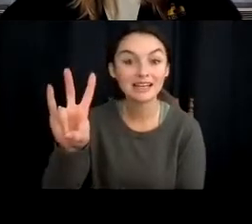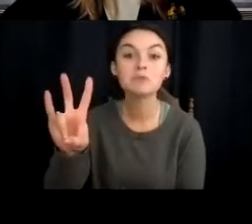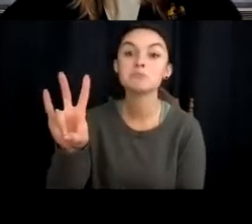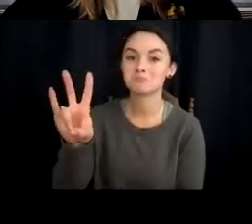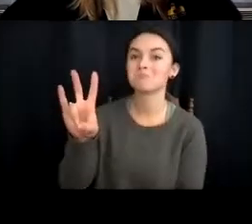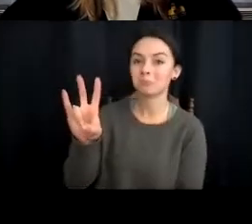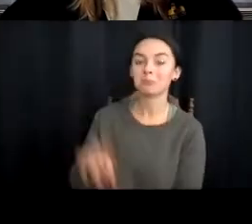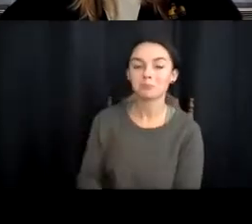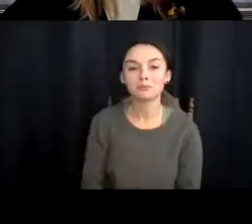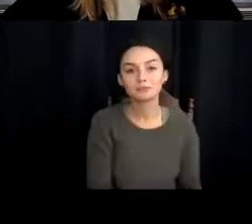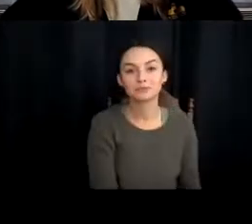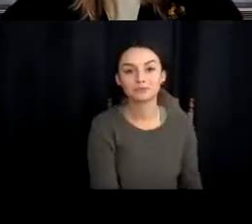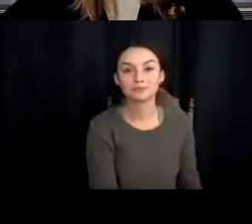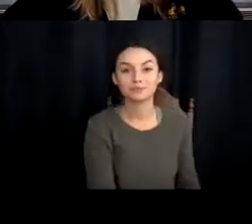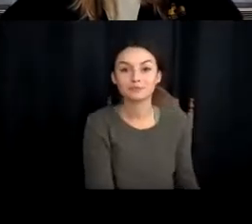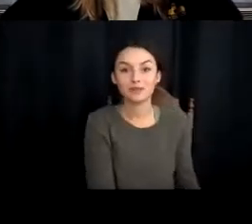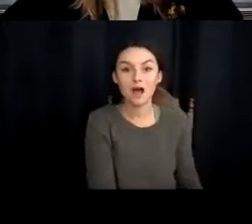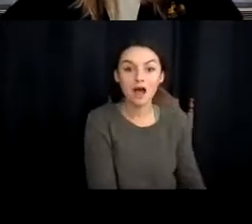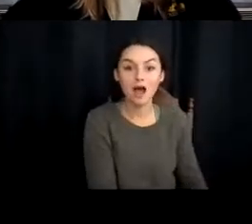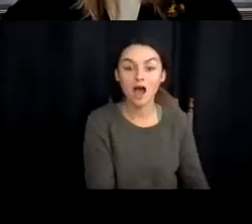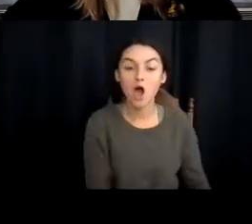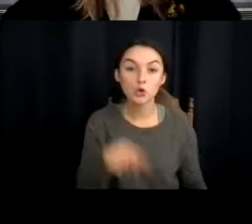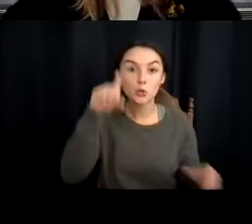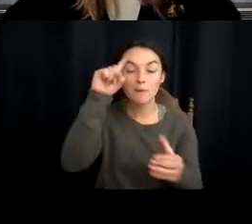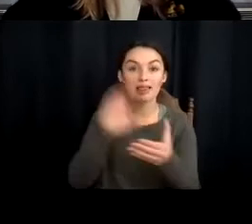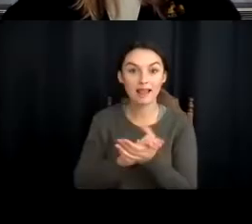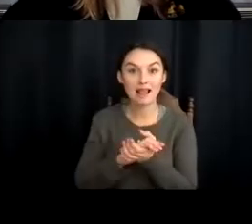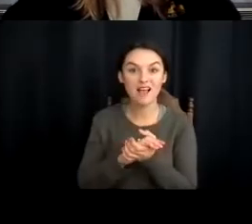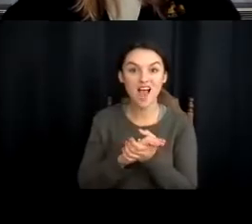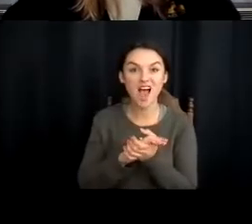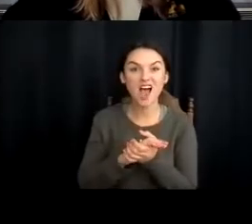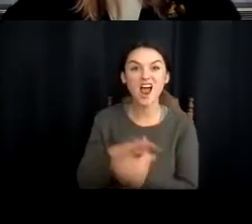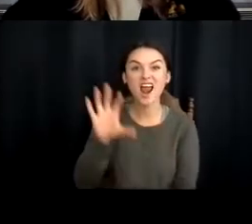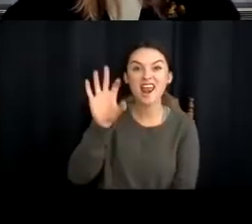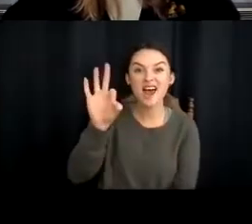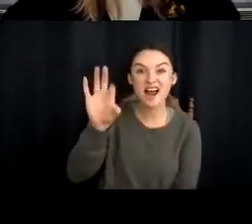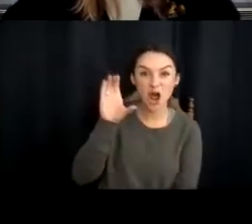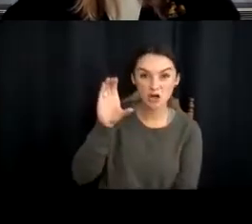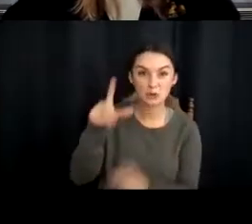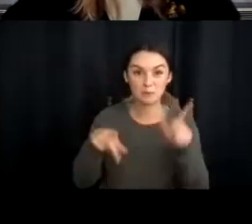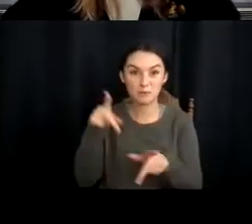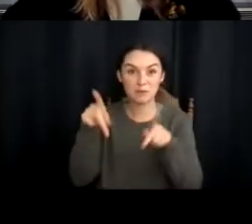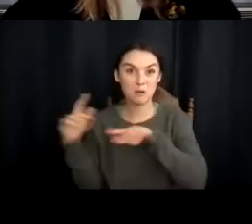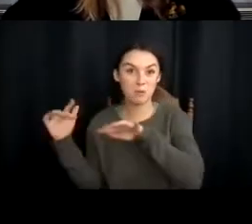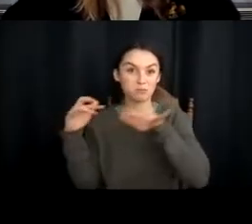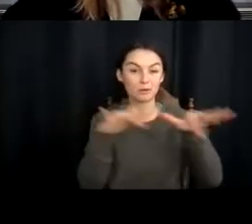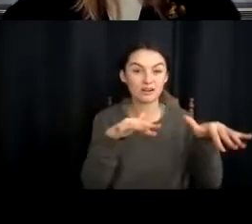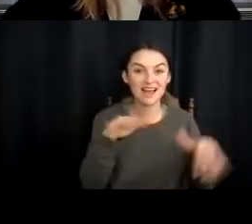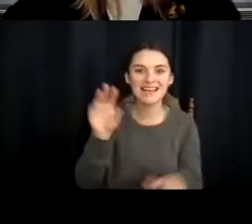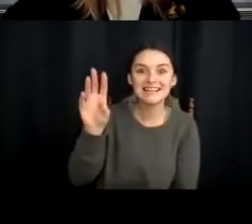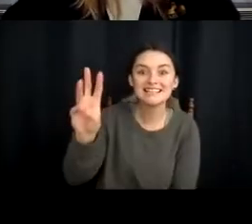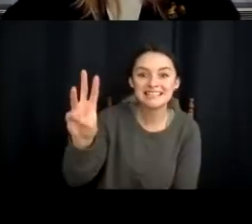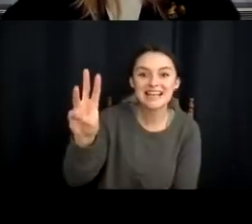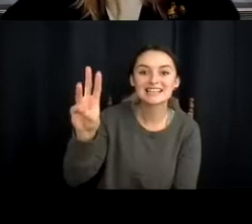is guessing. Well, would you believe it that out of the 900 pioneers who first took this journey, 600